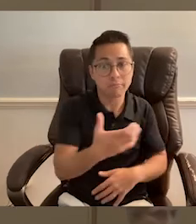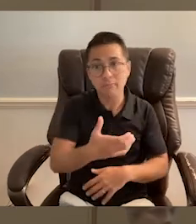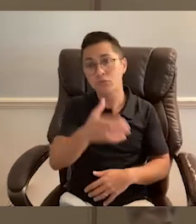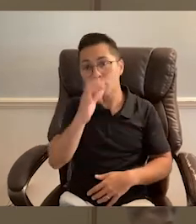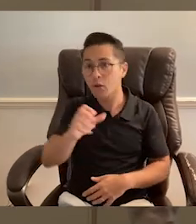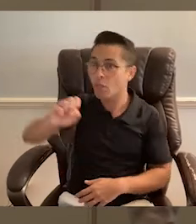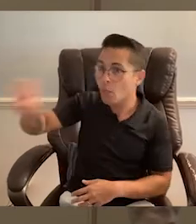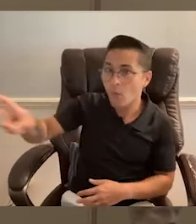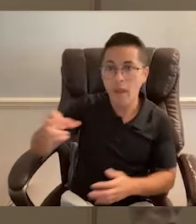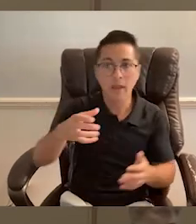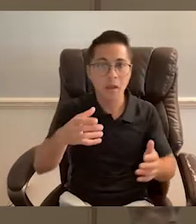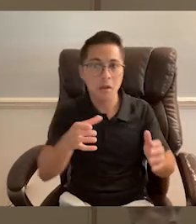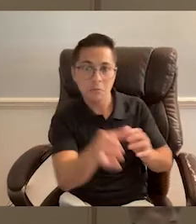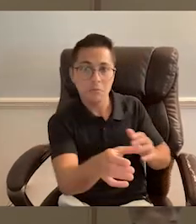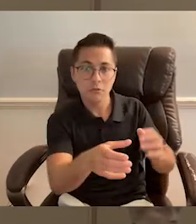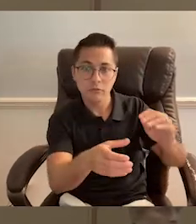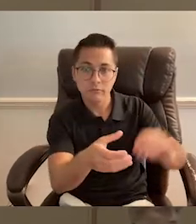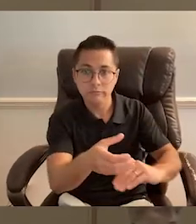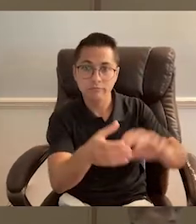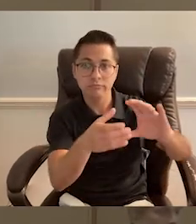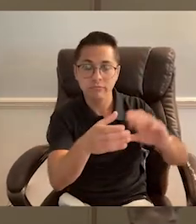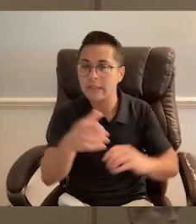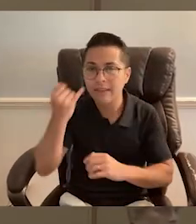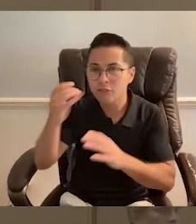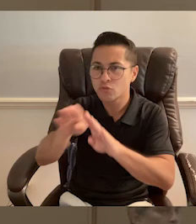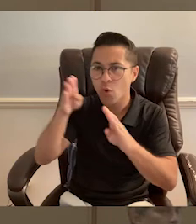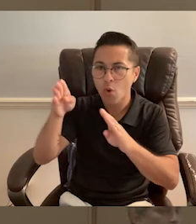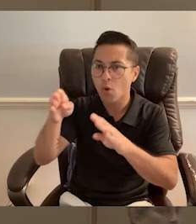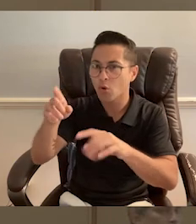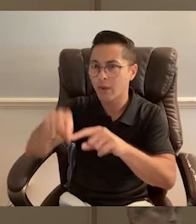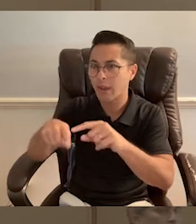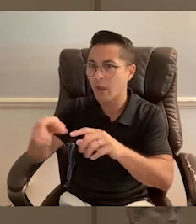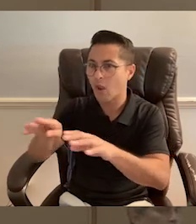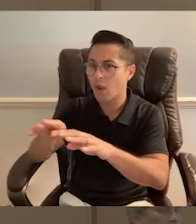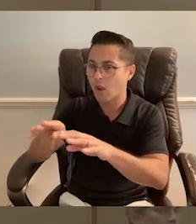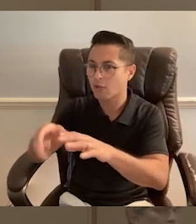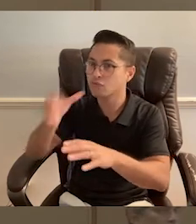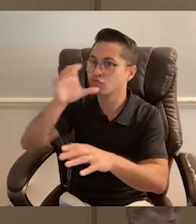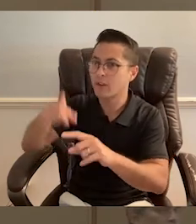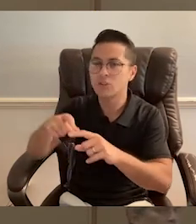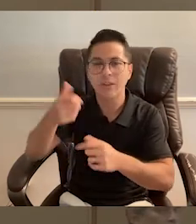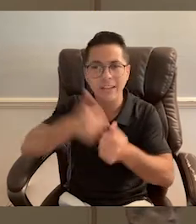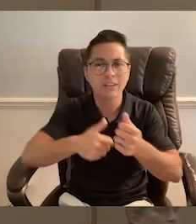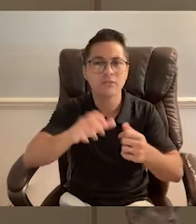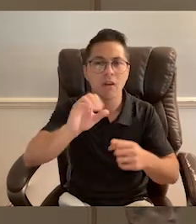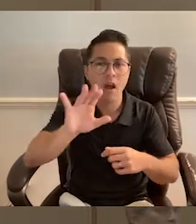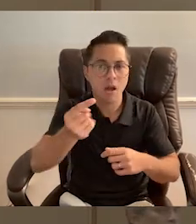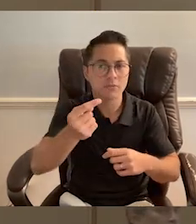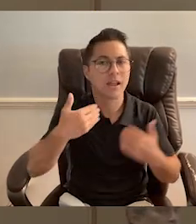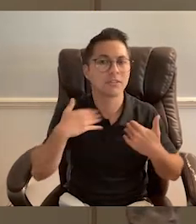cars, and then it'll start to brake for me if I'm not braking already. And I